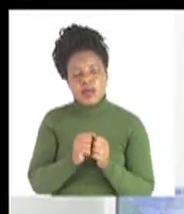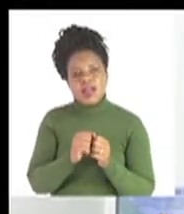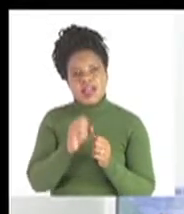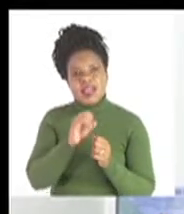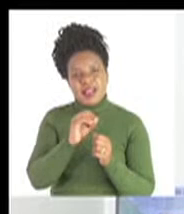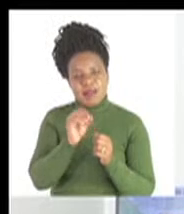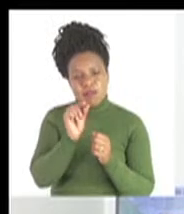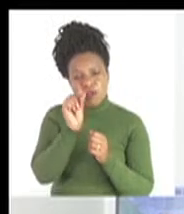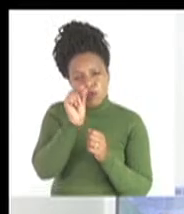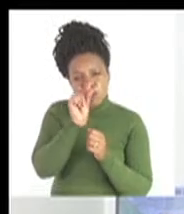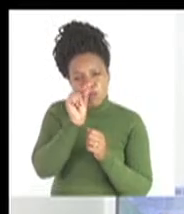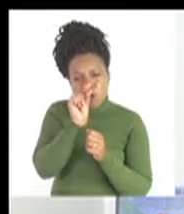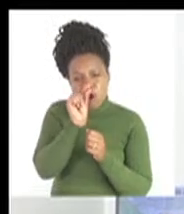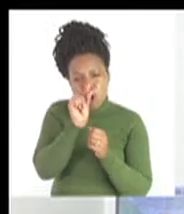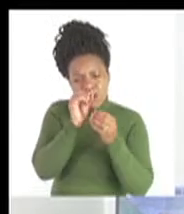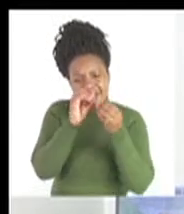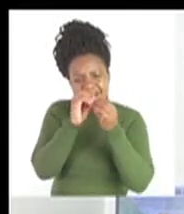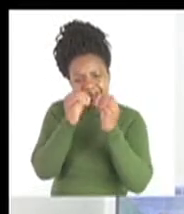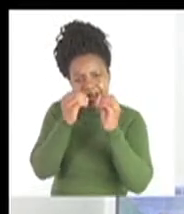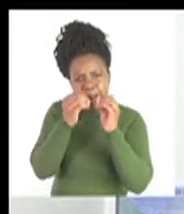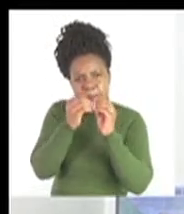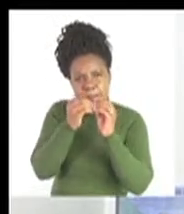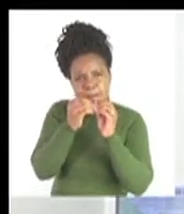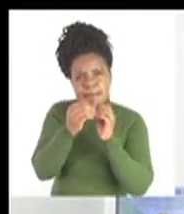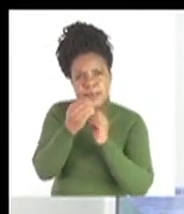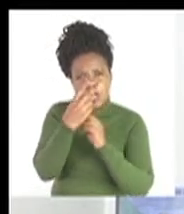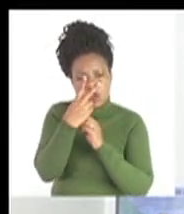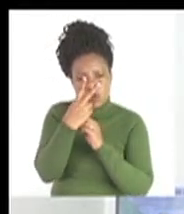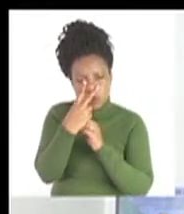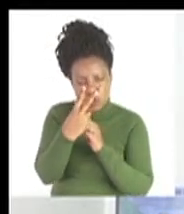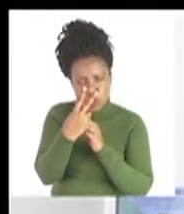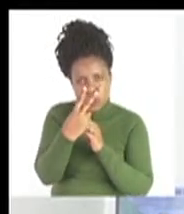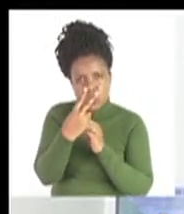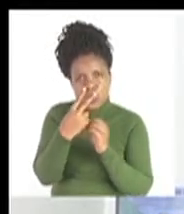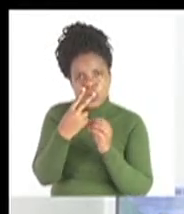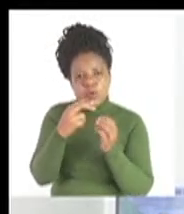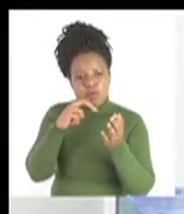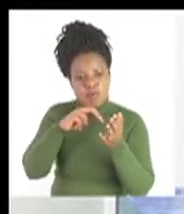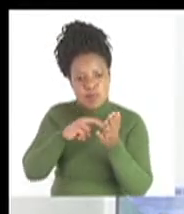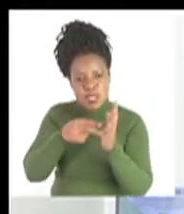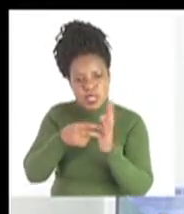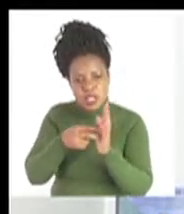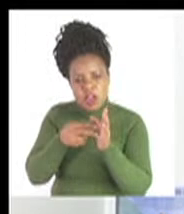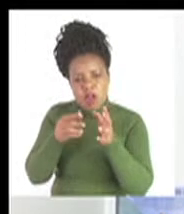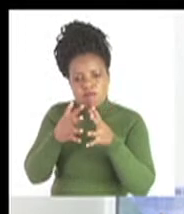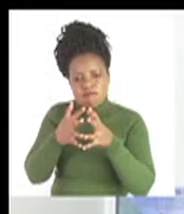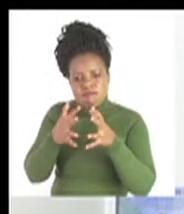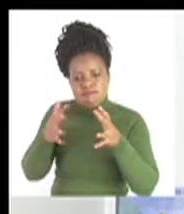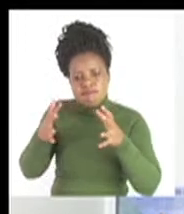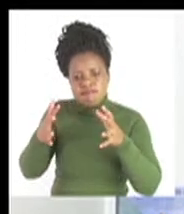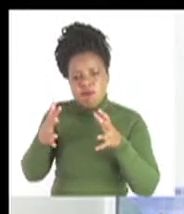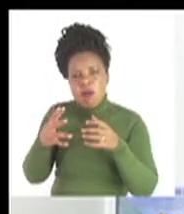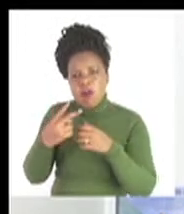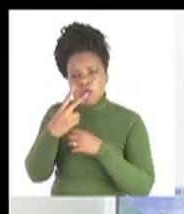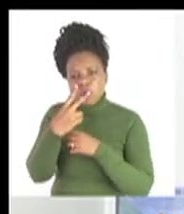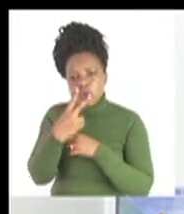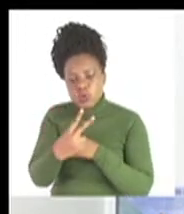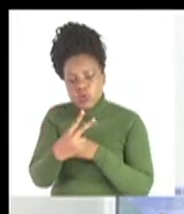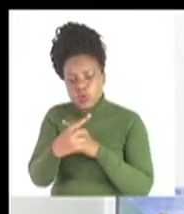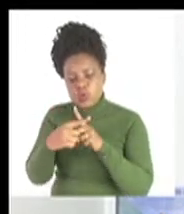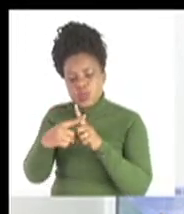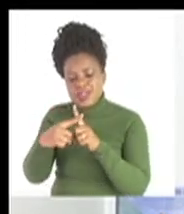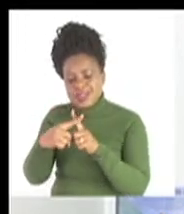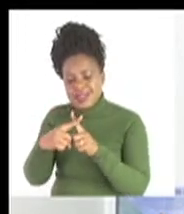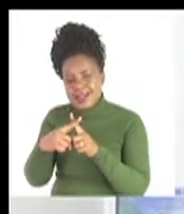this little power here, which is a 2. And this, you can also expand it in this way.